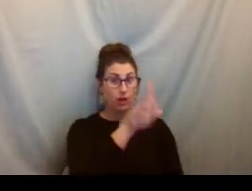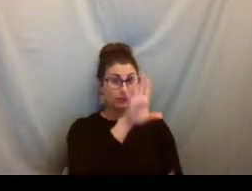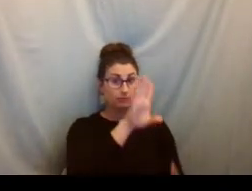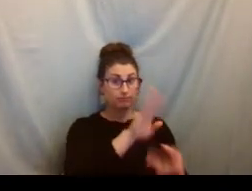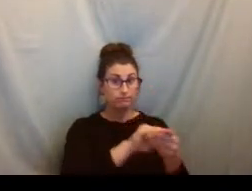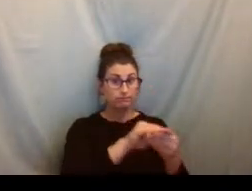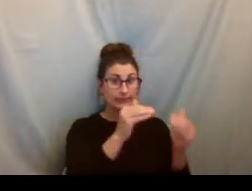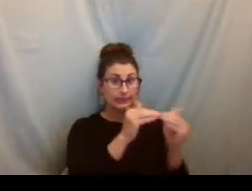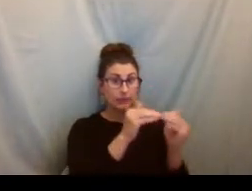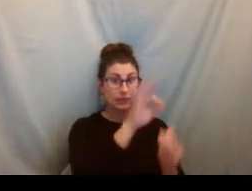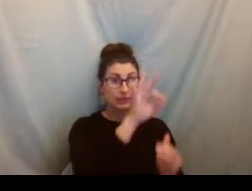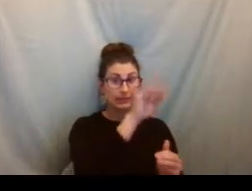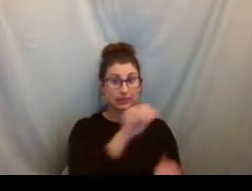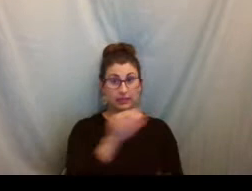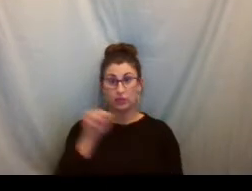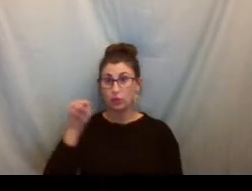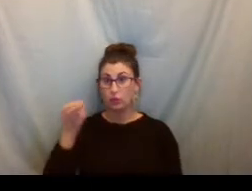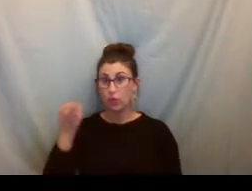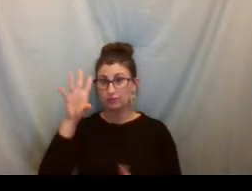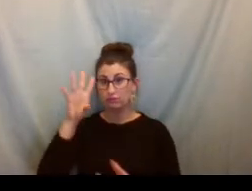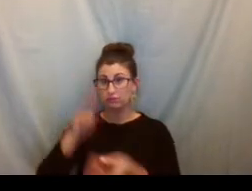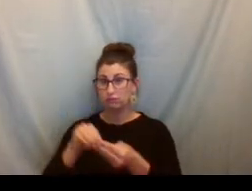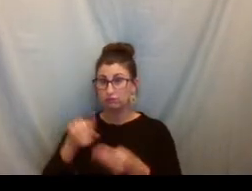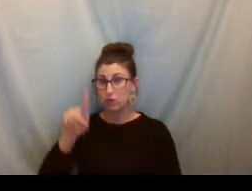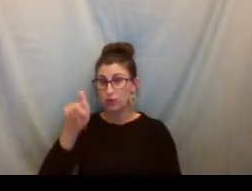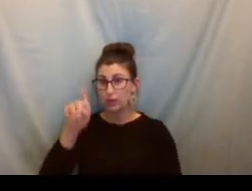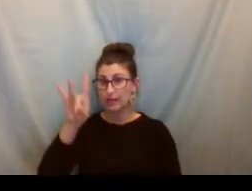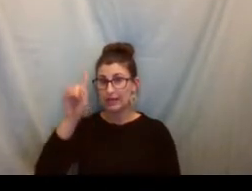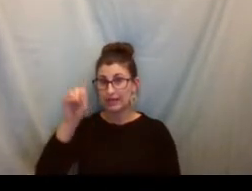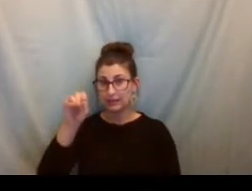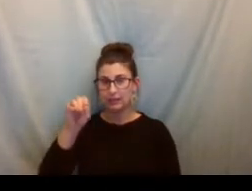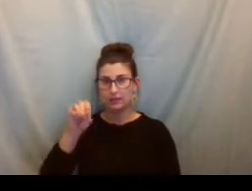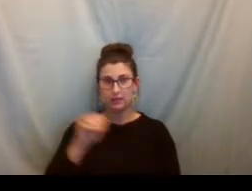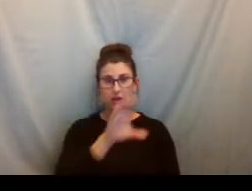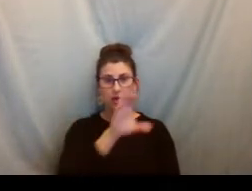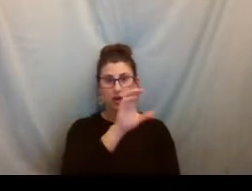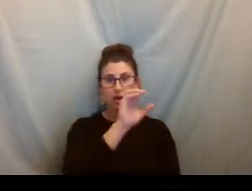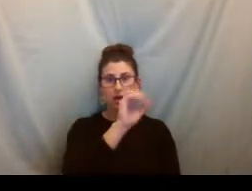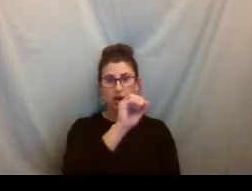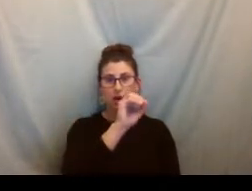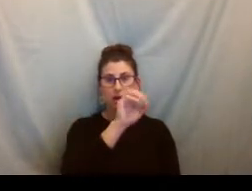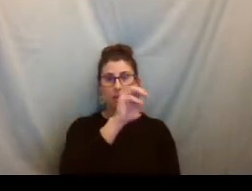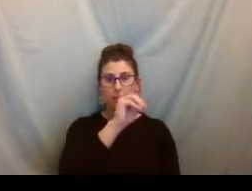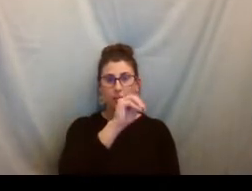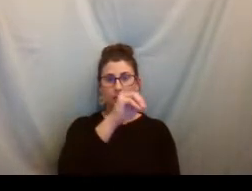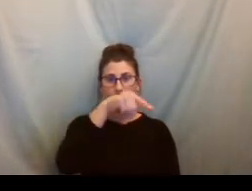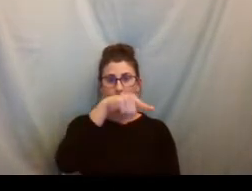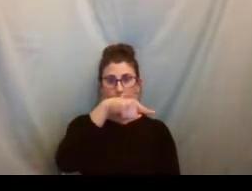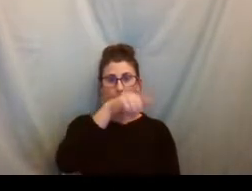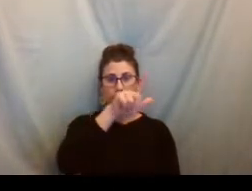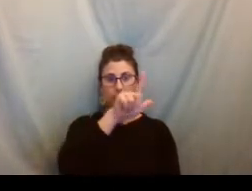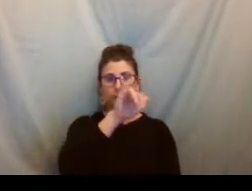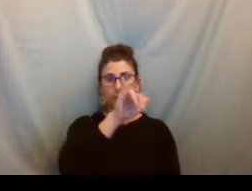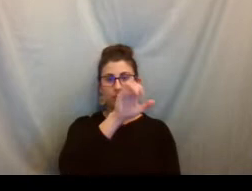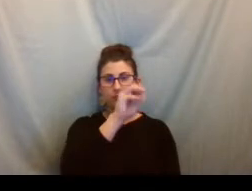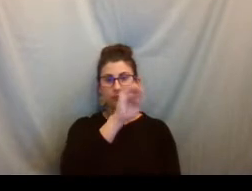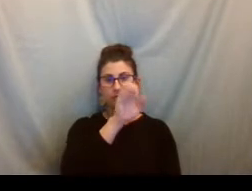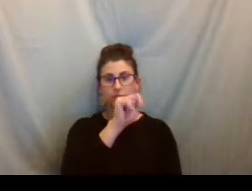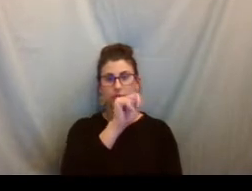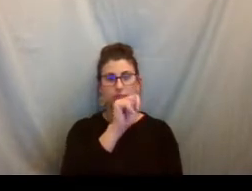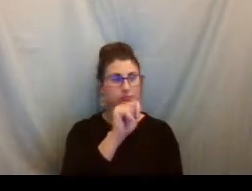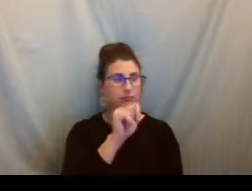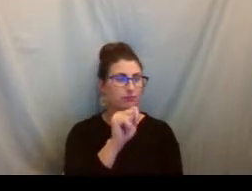exactly 90 and one adds up to exactly 180. Complementary, think about complements because it's